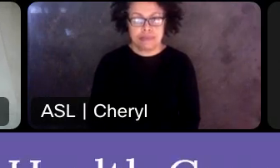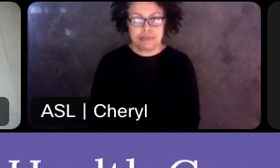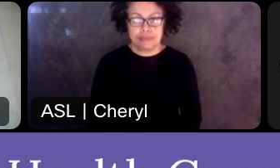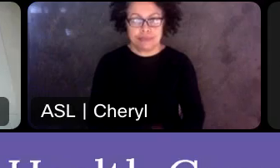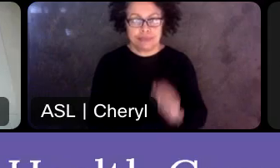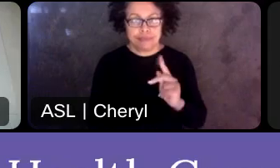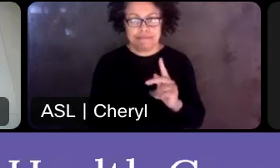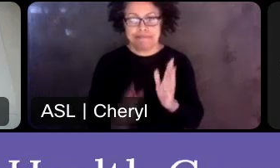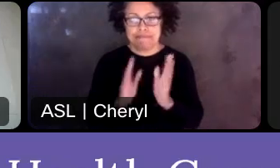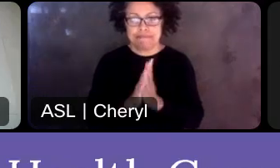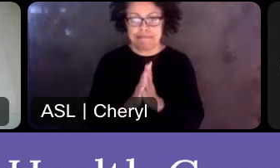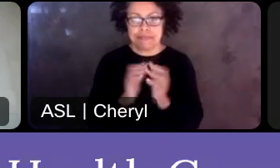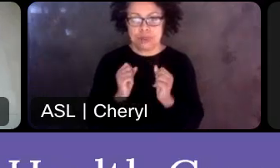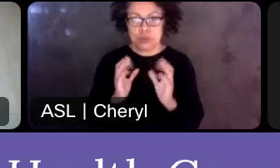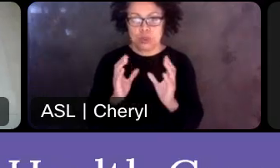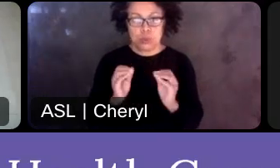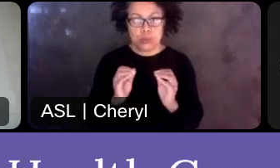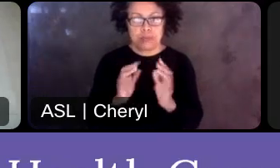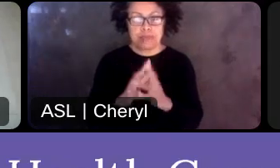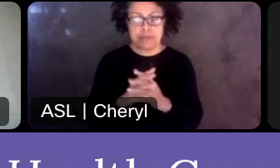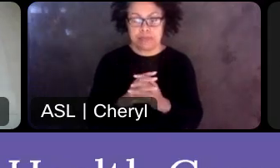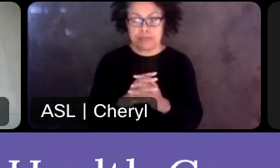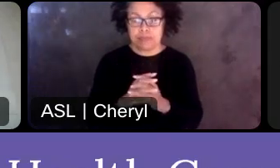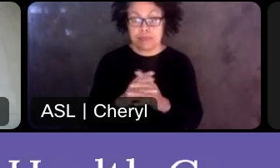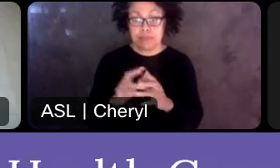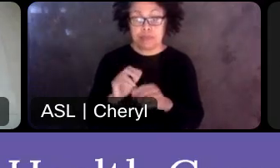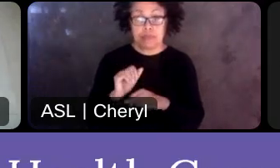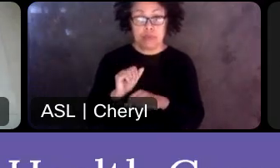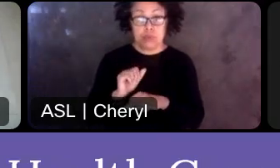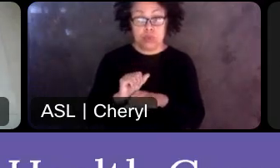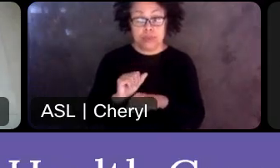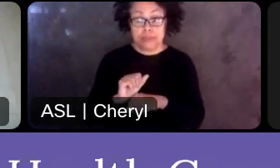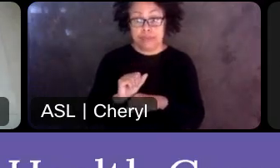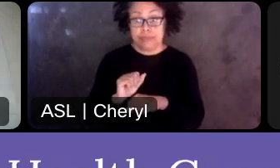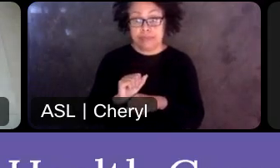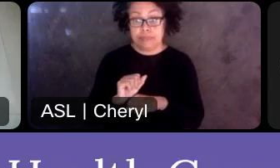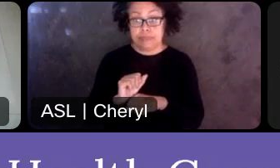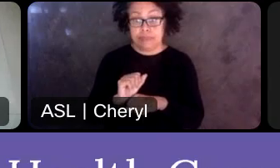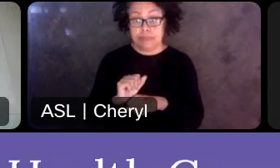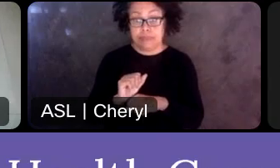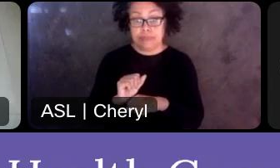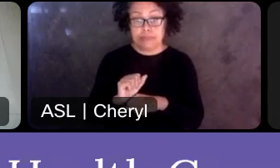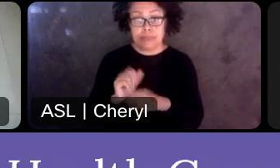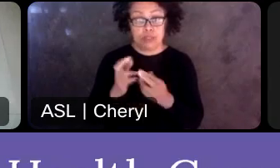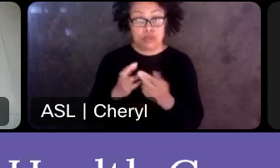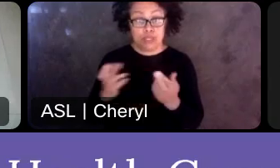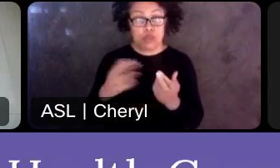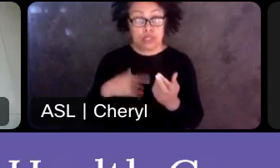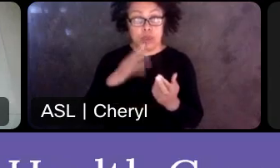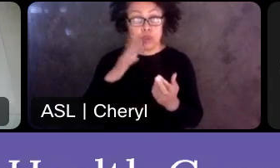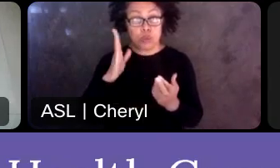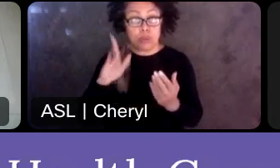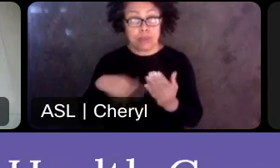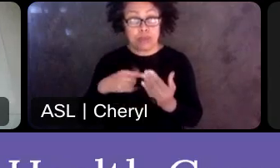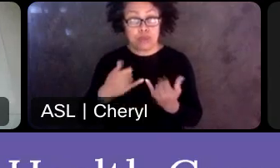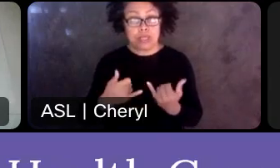Okay, so the work and resources that I'm going to be presenting today are part of the Survivor